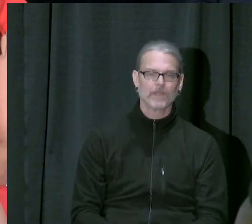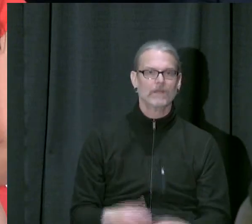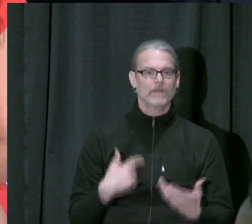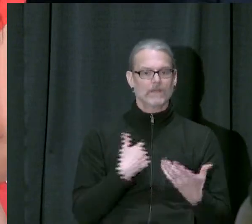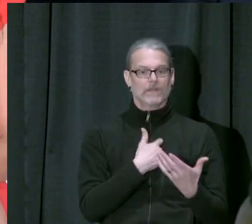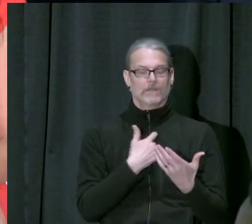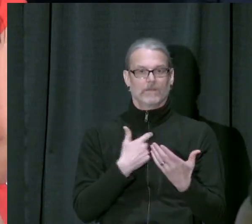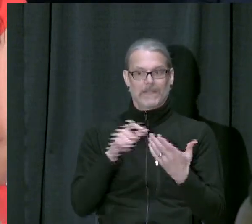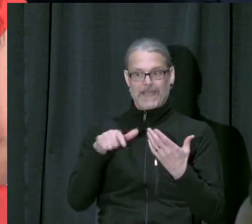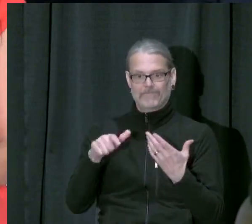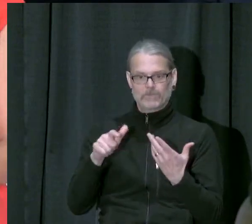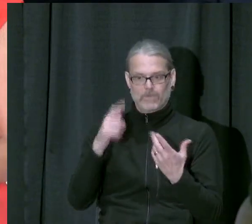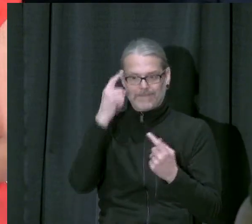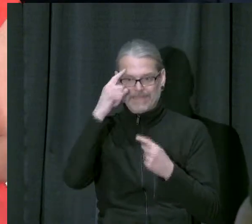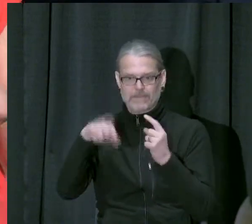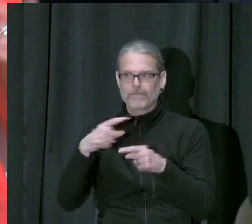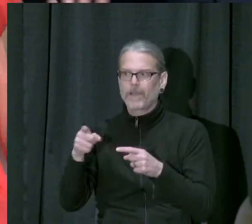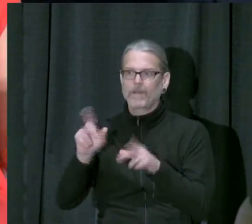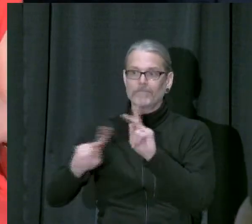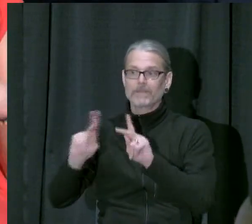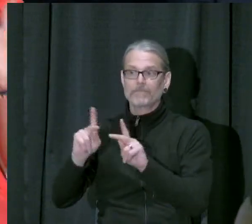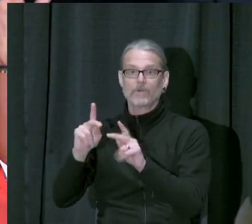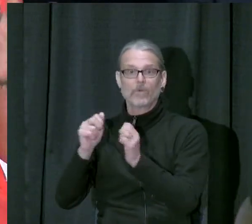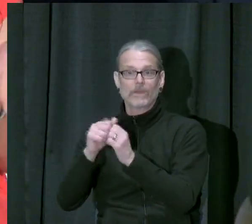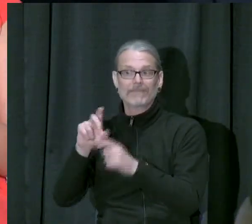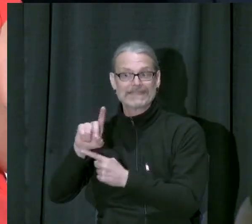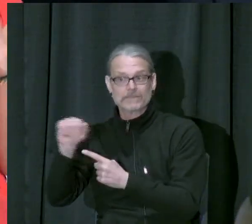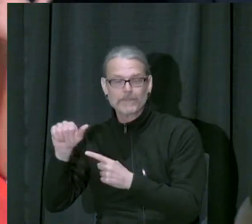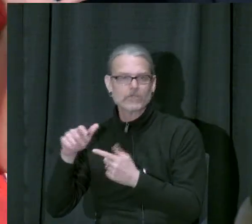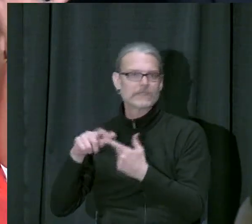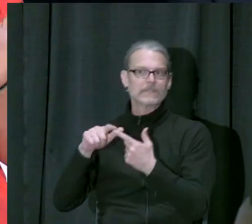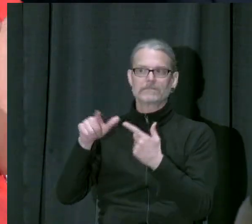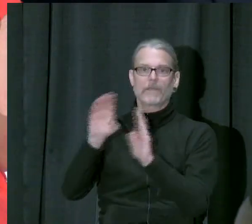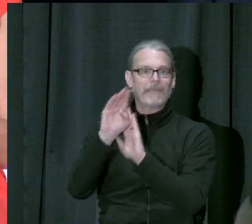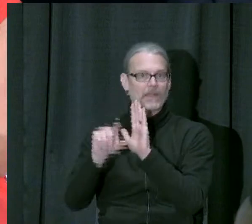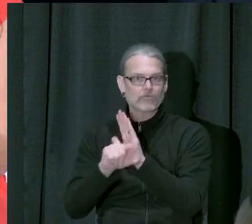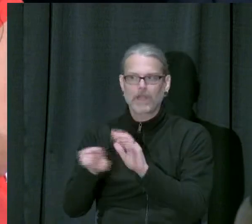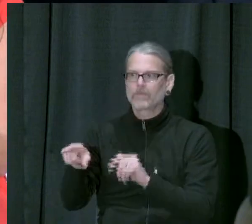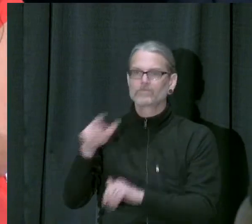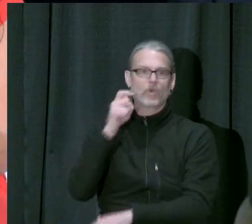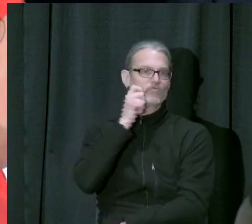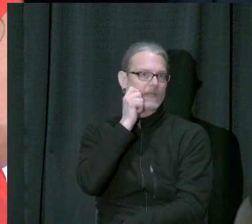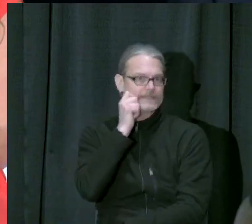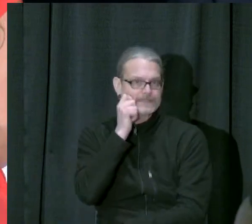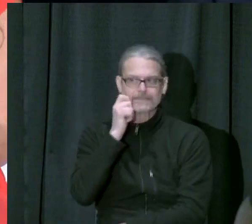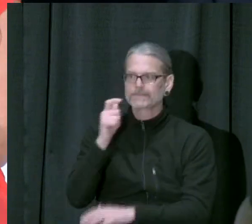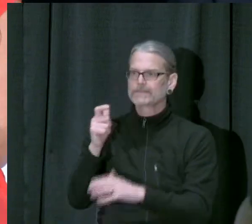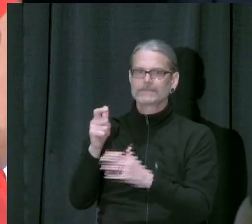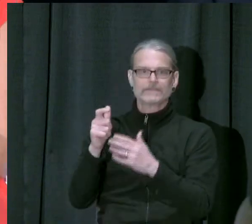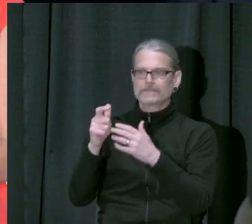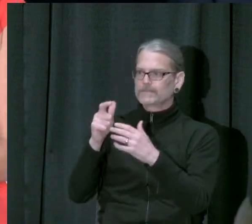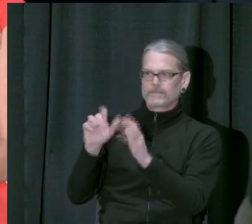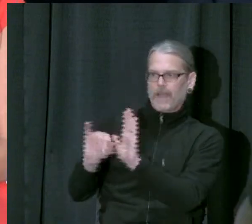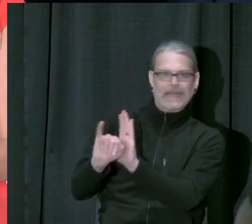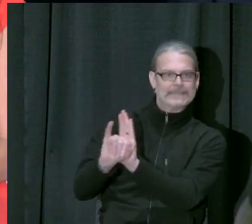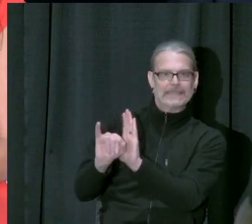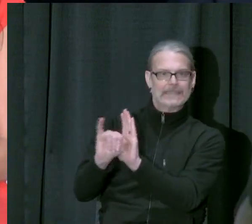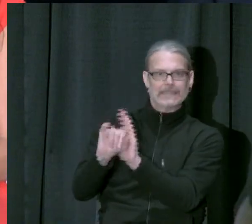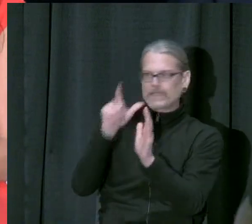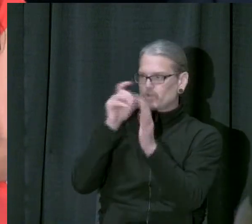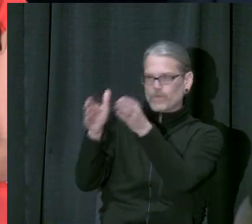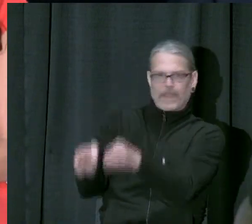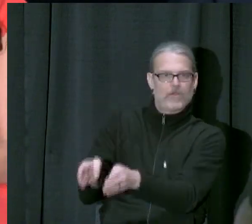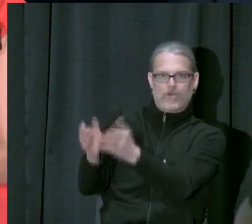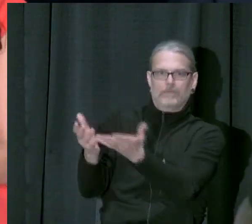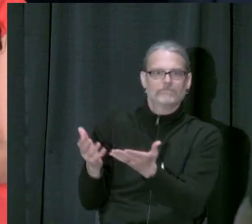customers of different abilities, but also backgrounds and races and everything that a person's identity can really